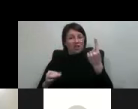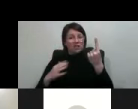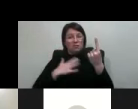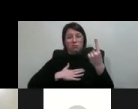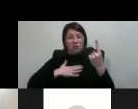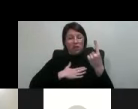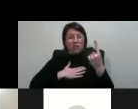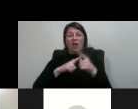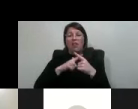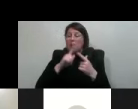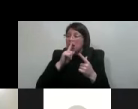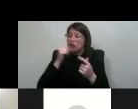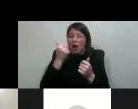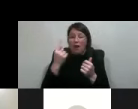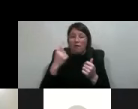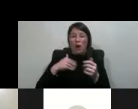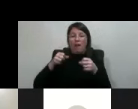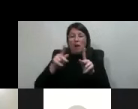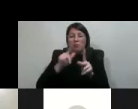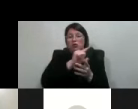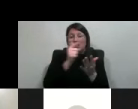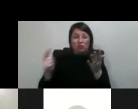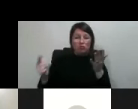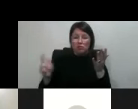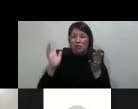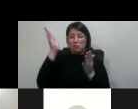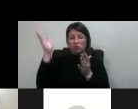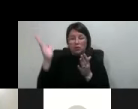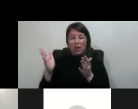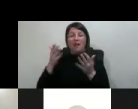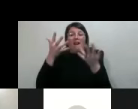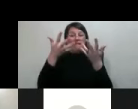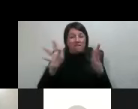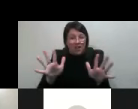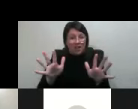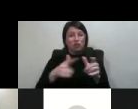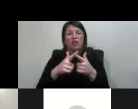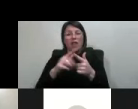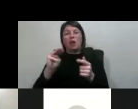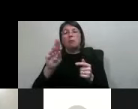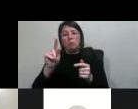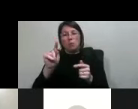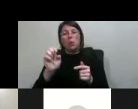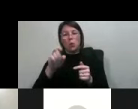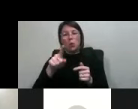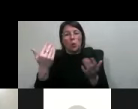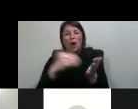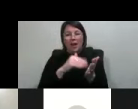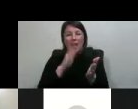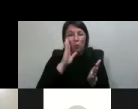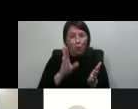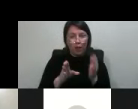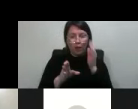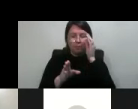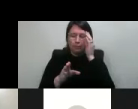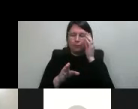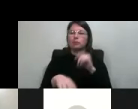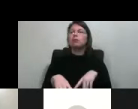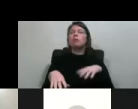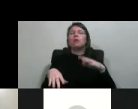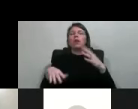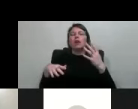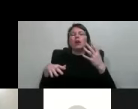ensure everyone gets a chance to speak. As soon as you are finished, you will be muted again. Following